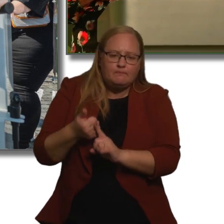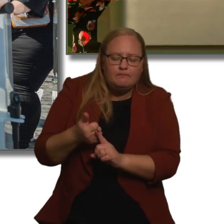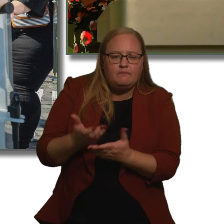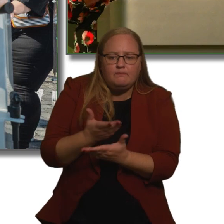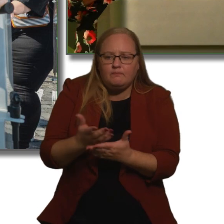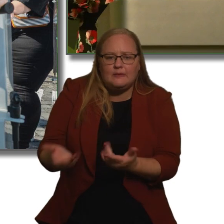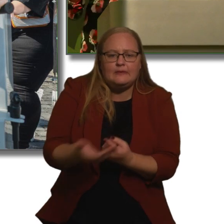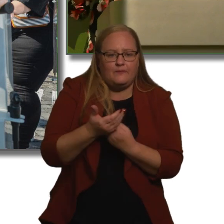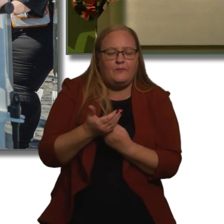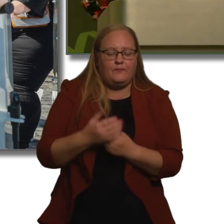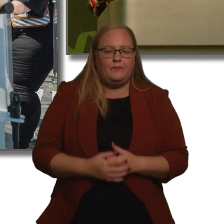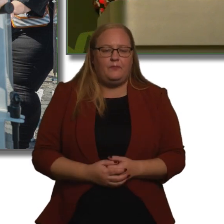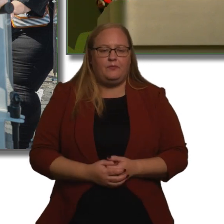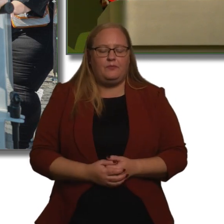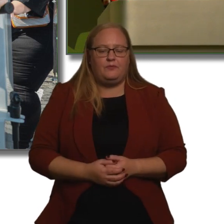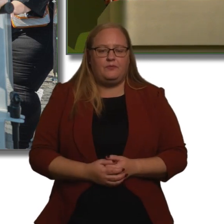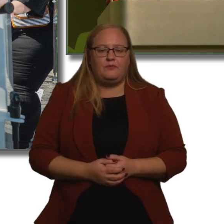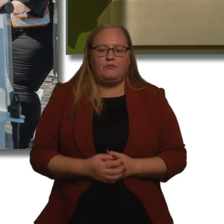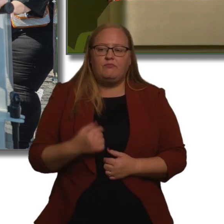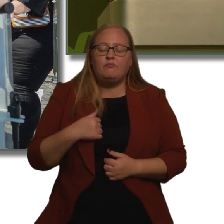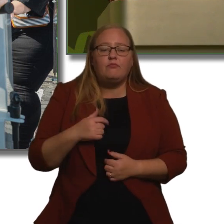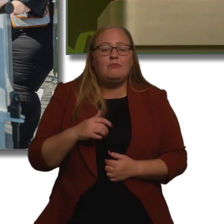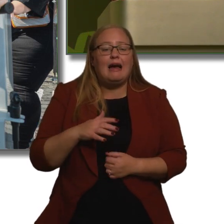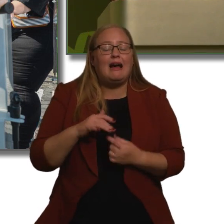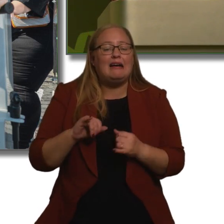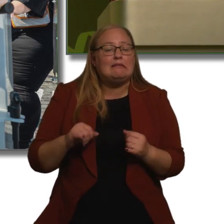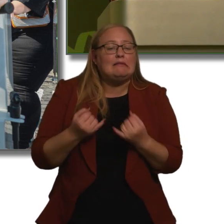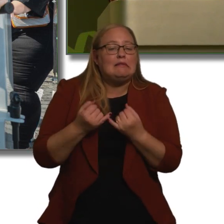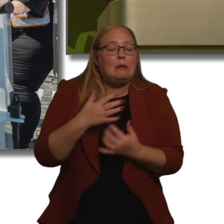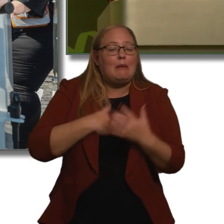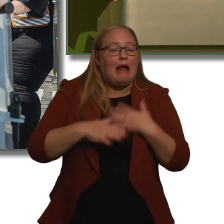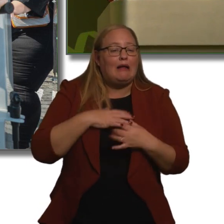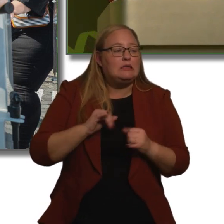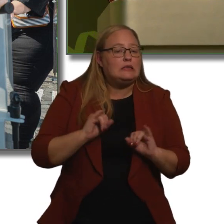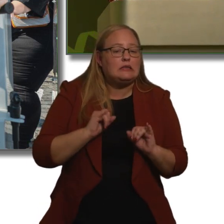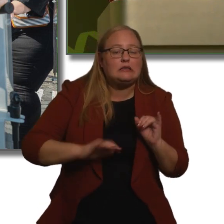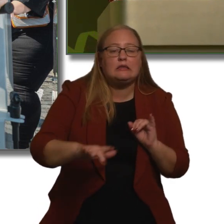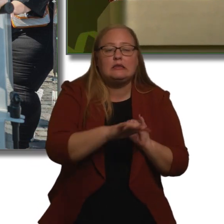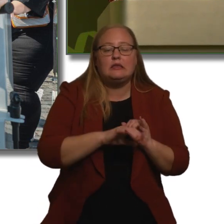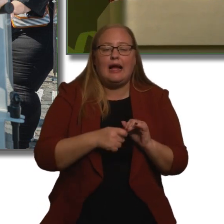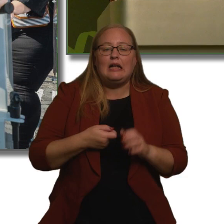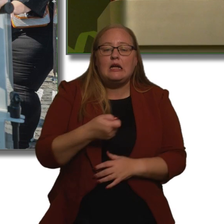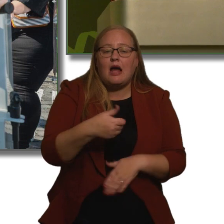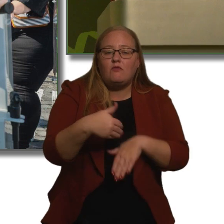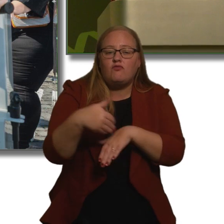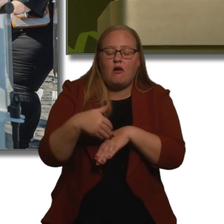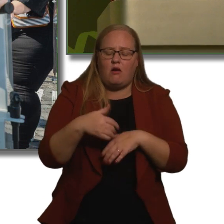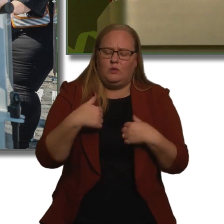our part in responding to antisocial behaviour and knife crime, and we've invested more